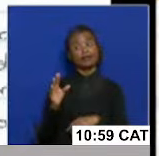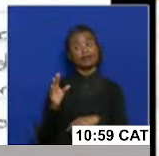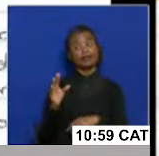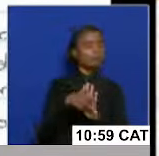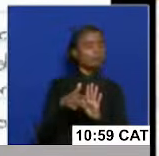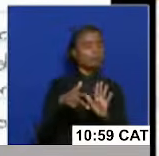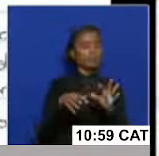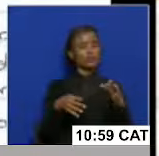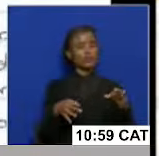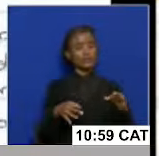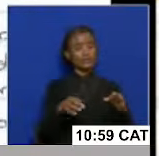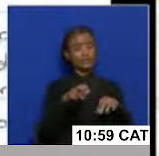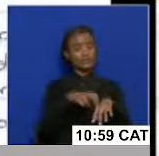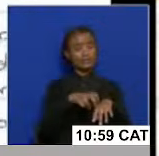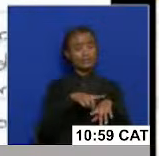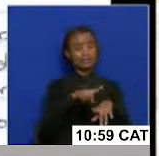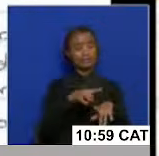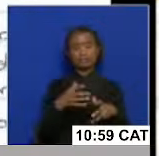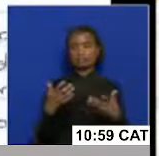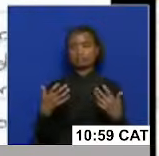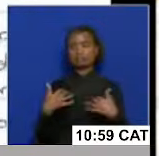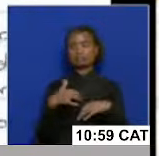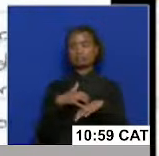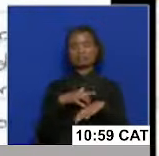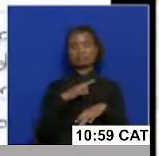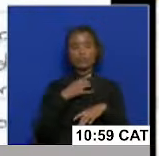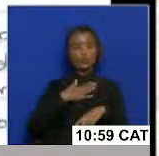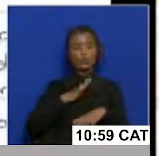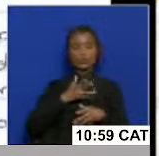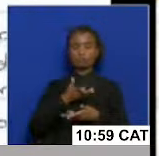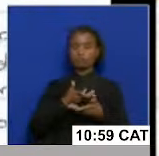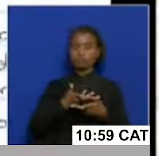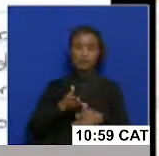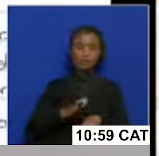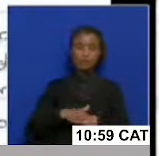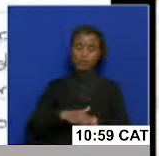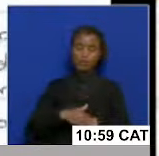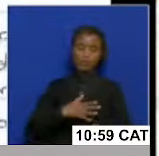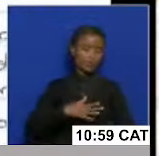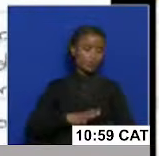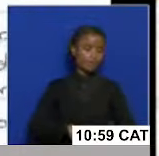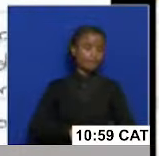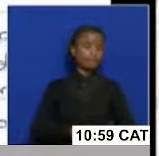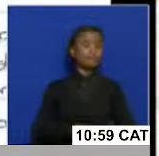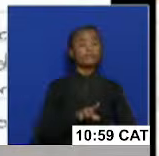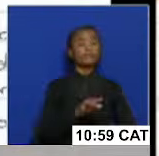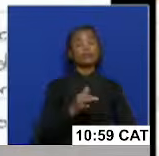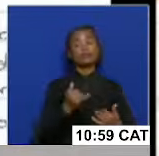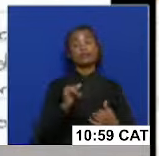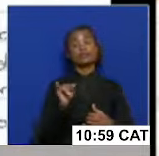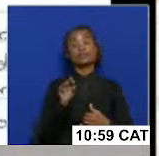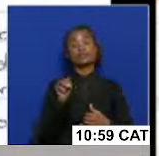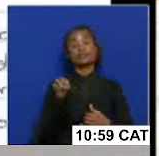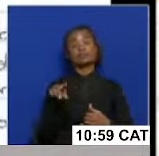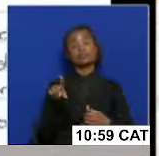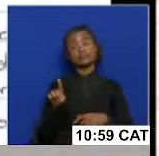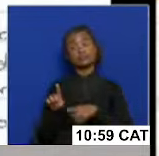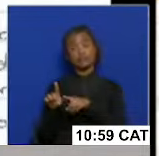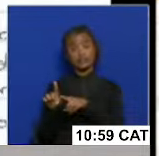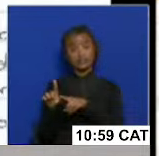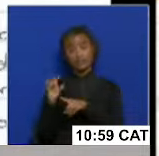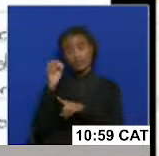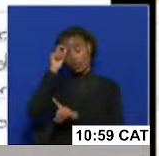further. So the other person who was with the JMPD officer, that's a reference to